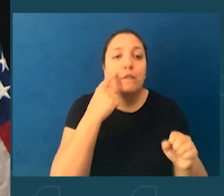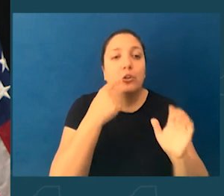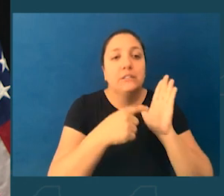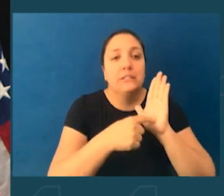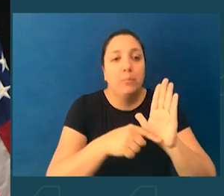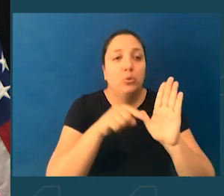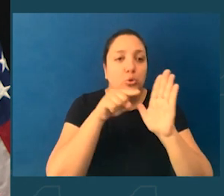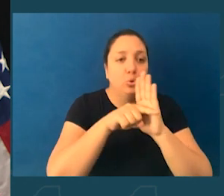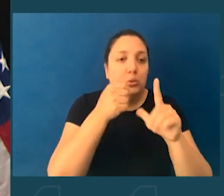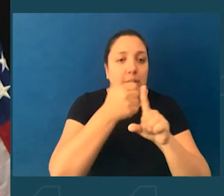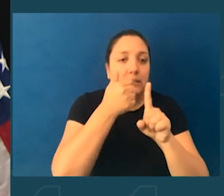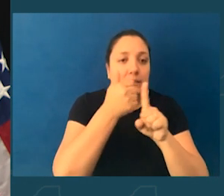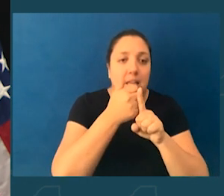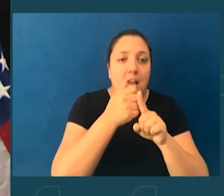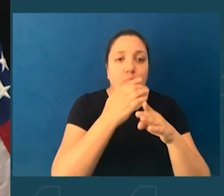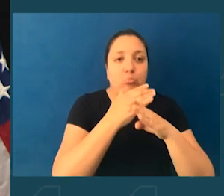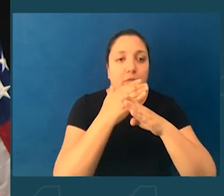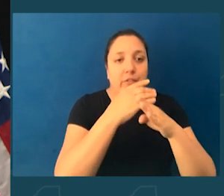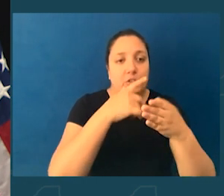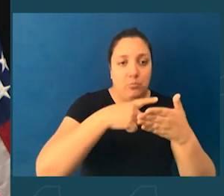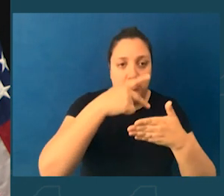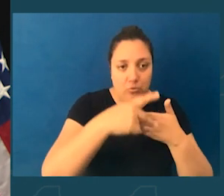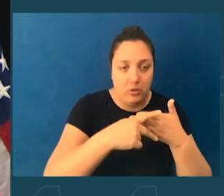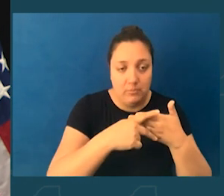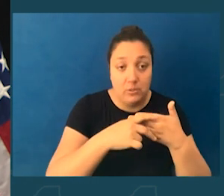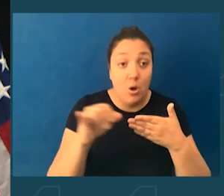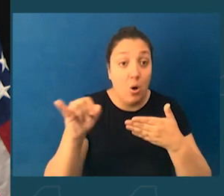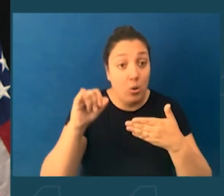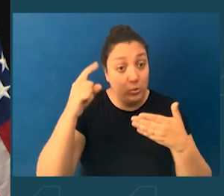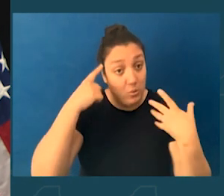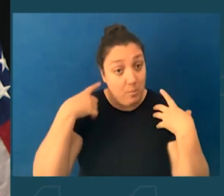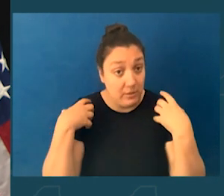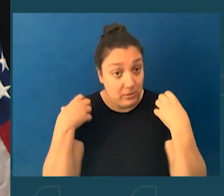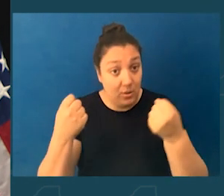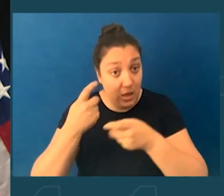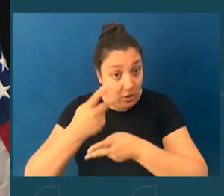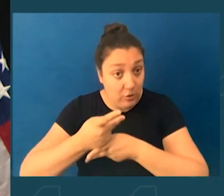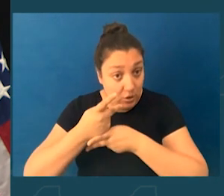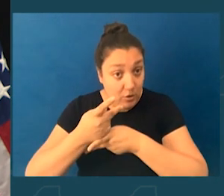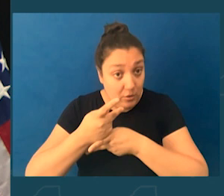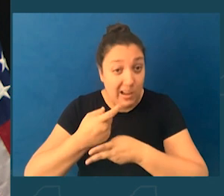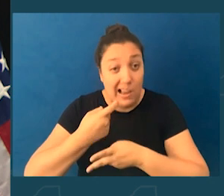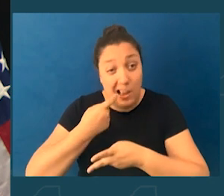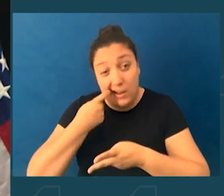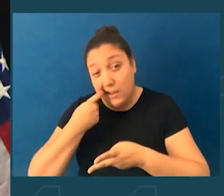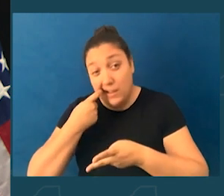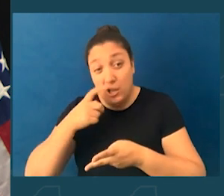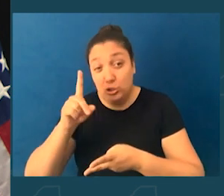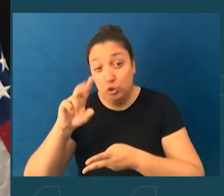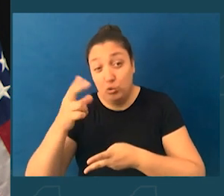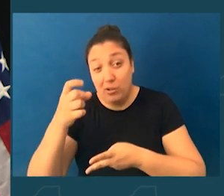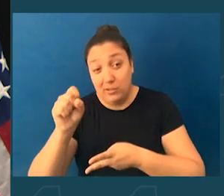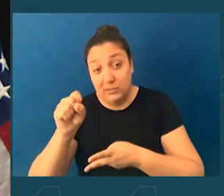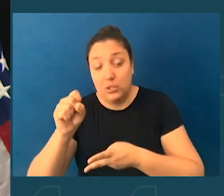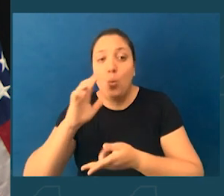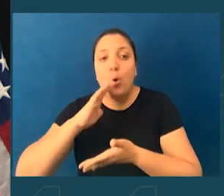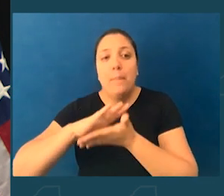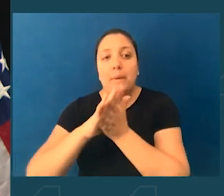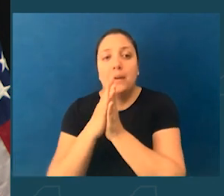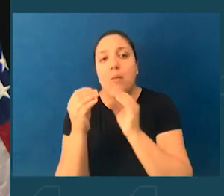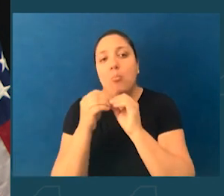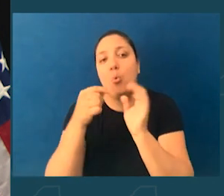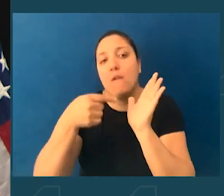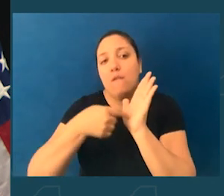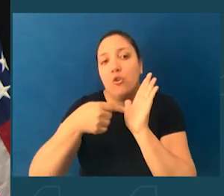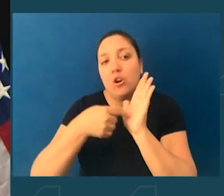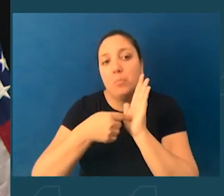risk. Finally, mental health care and substance use treatments will become more affordable for countless individuals and